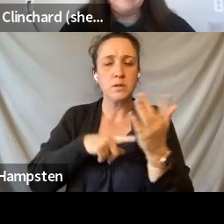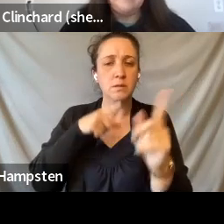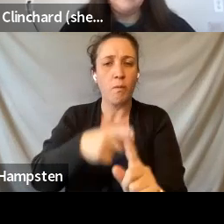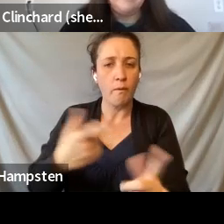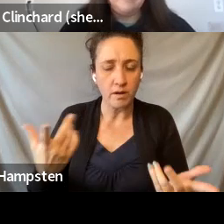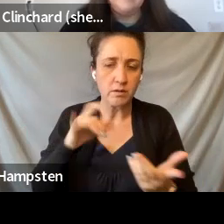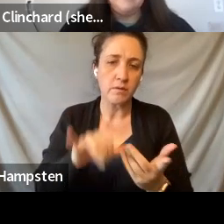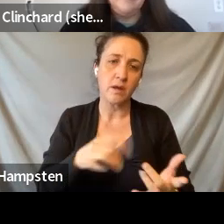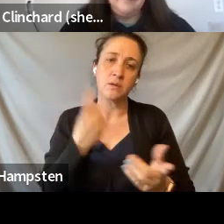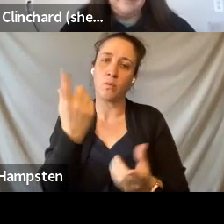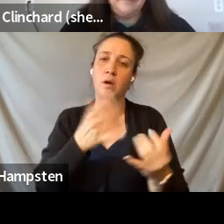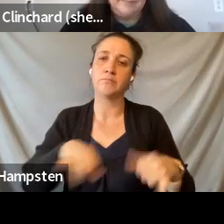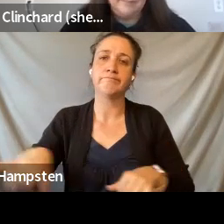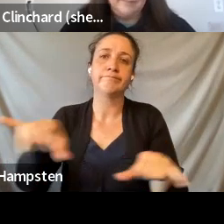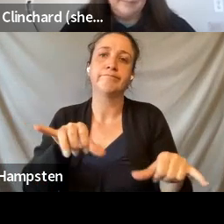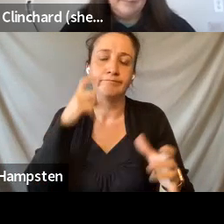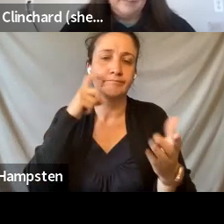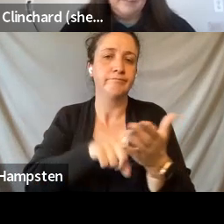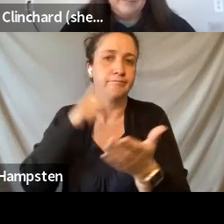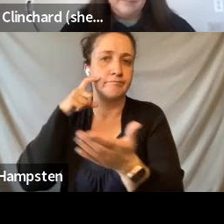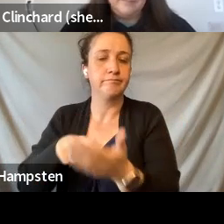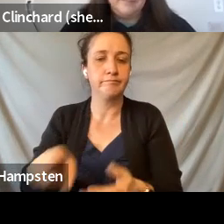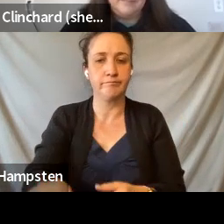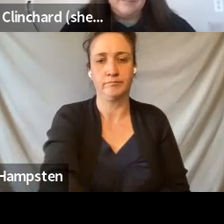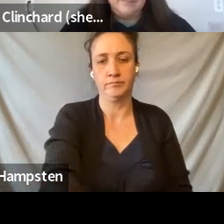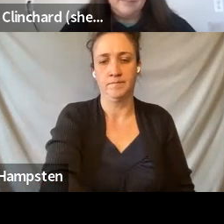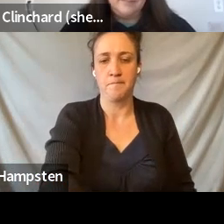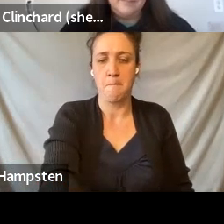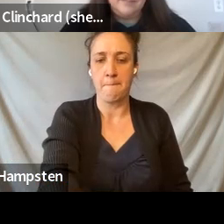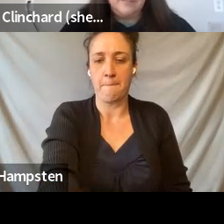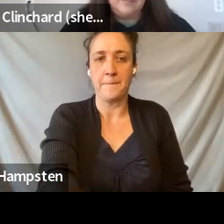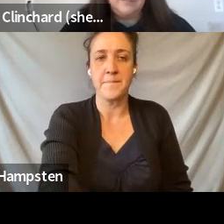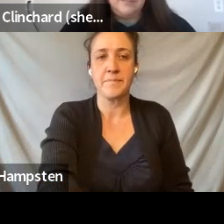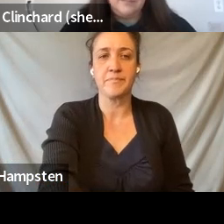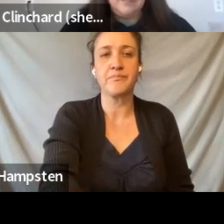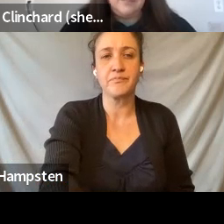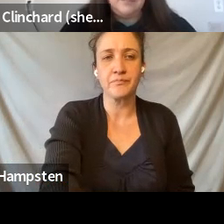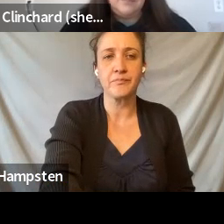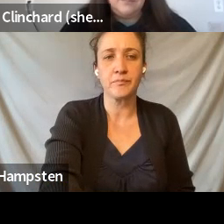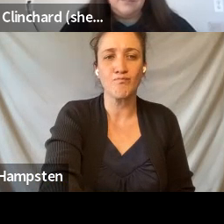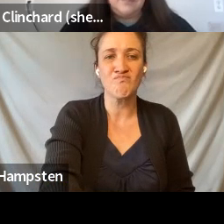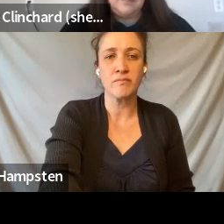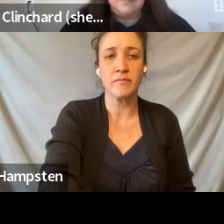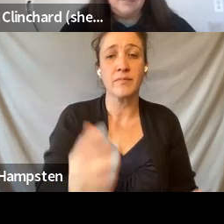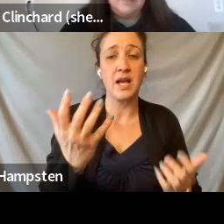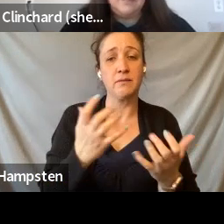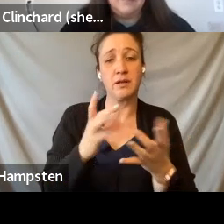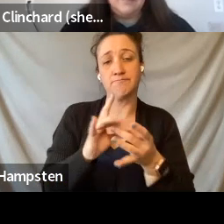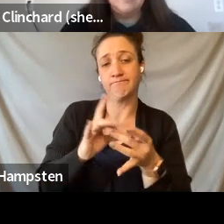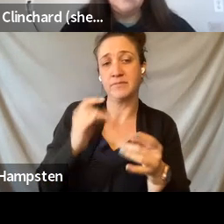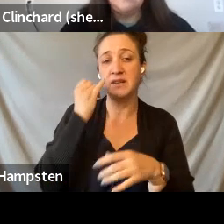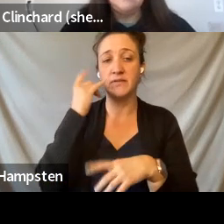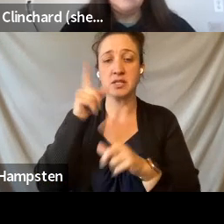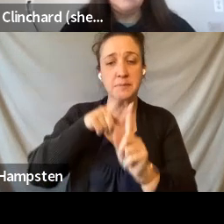a trend. And I'll just add that if there are specific ideas around how to do that outreach or how to implement